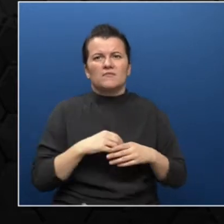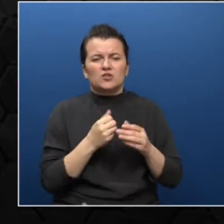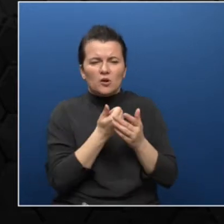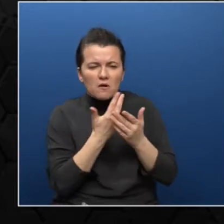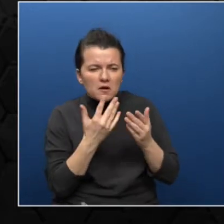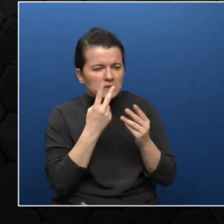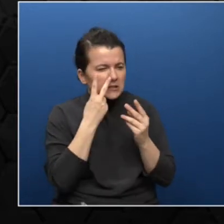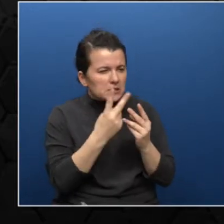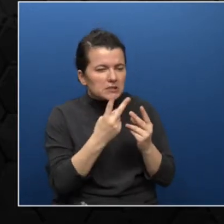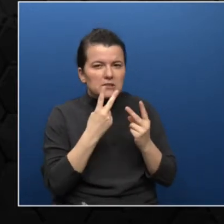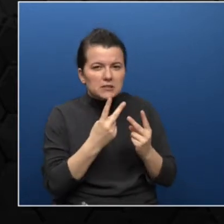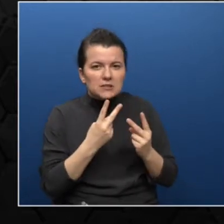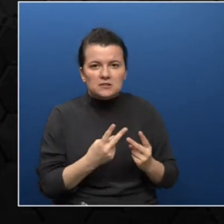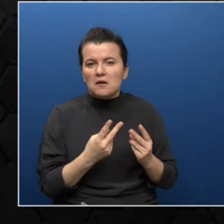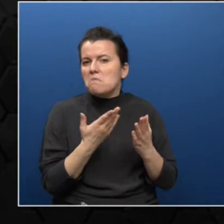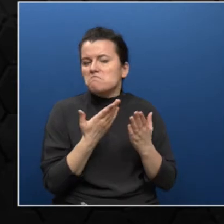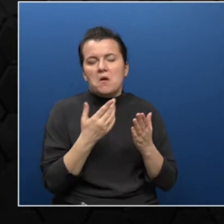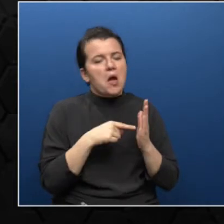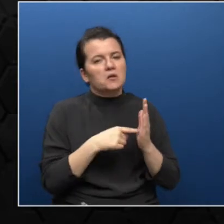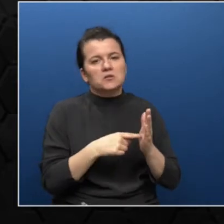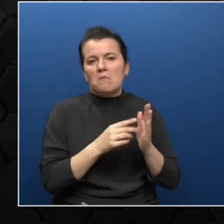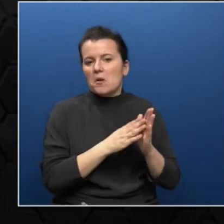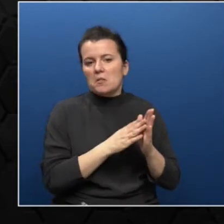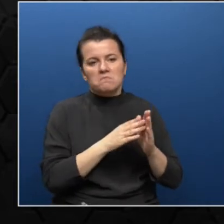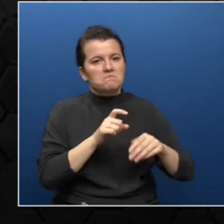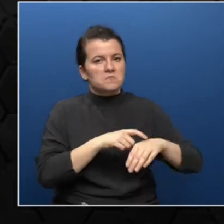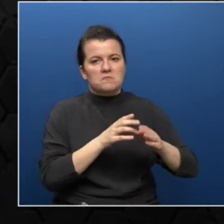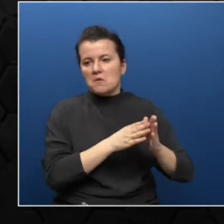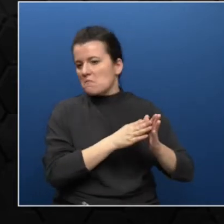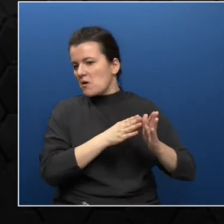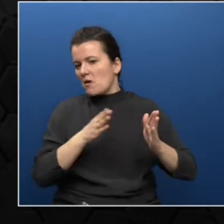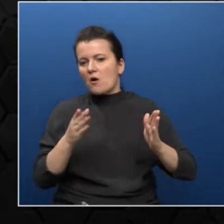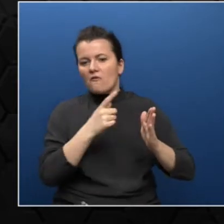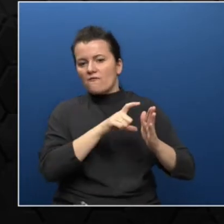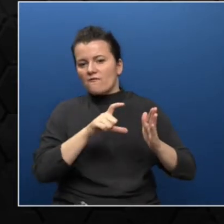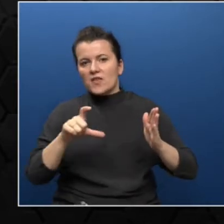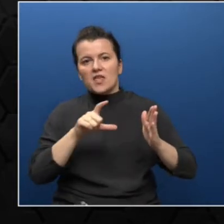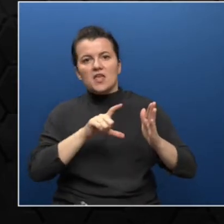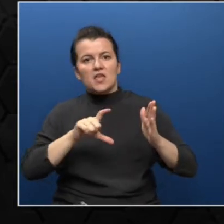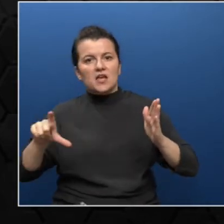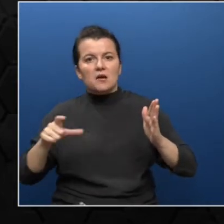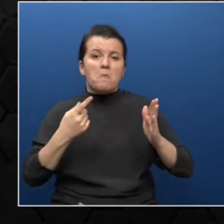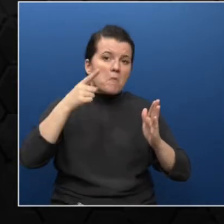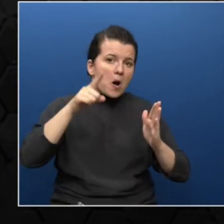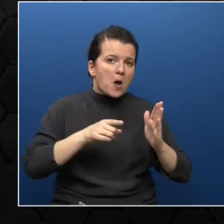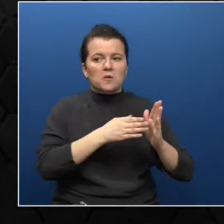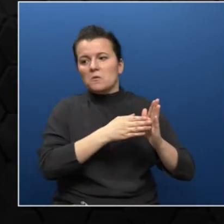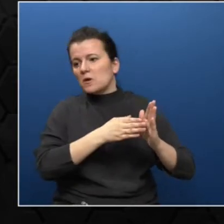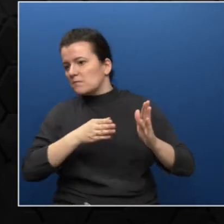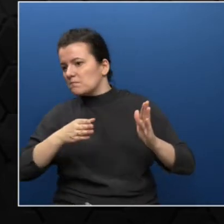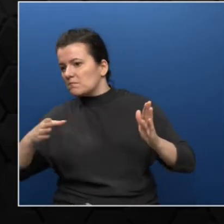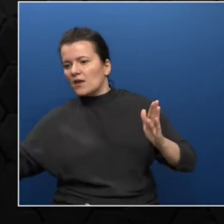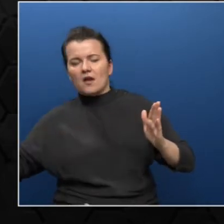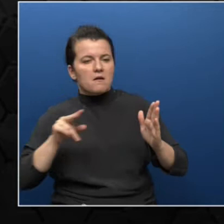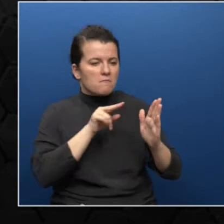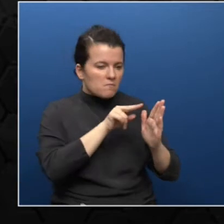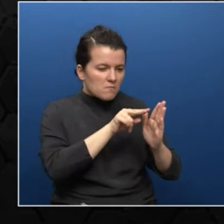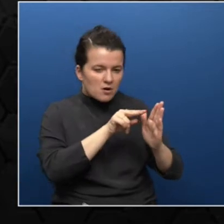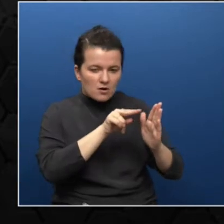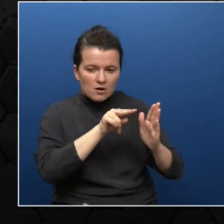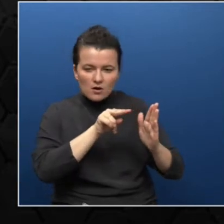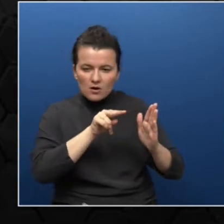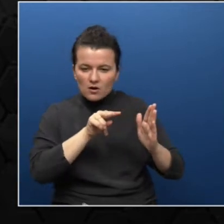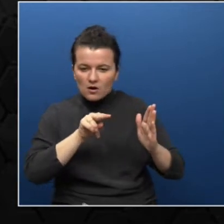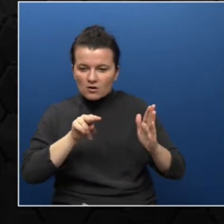of time, then we can be able to tell how well the patient is